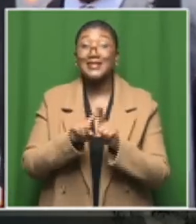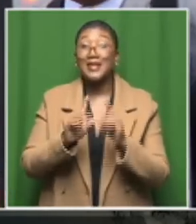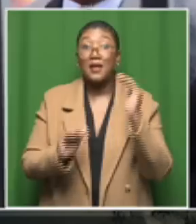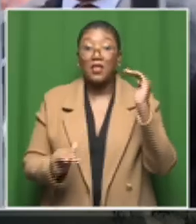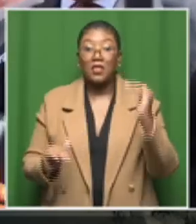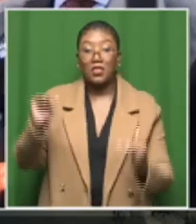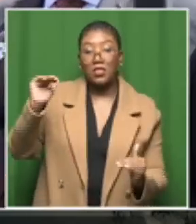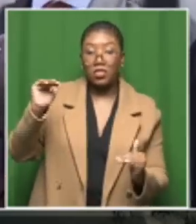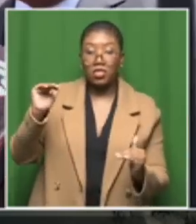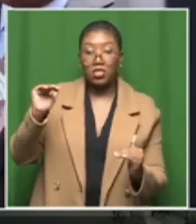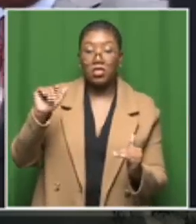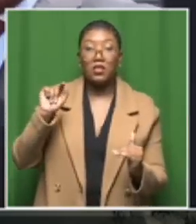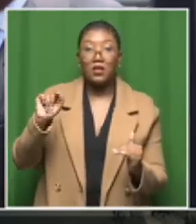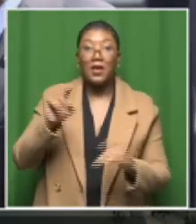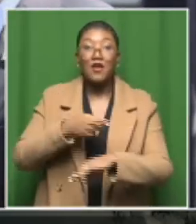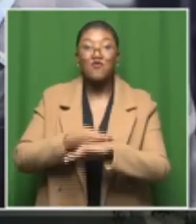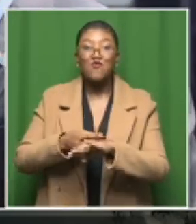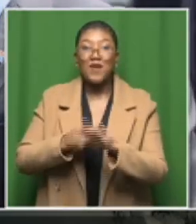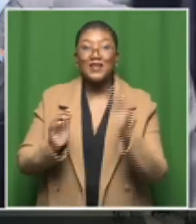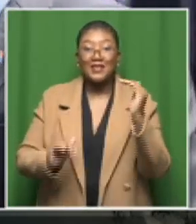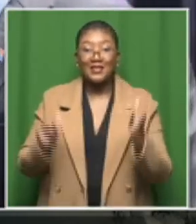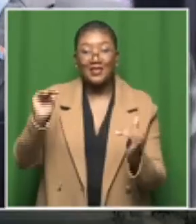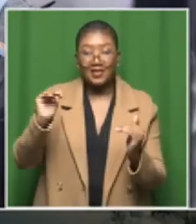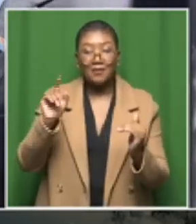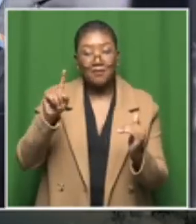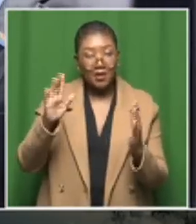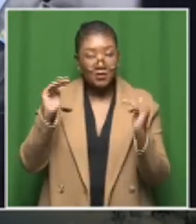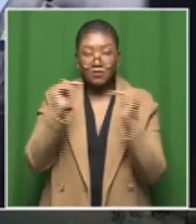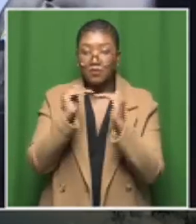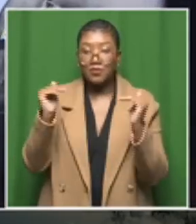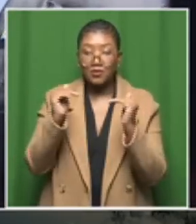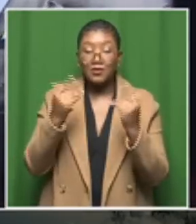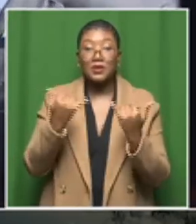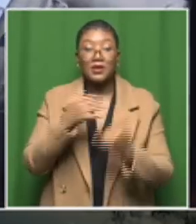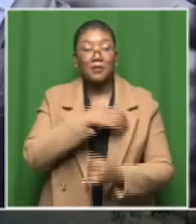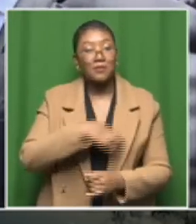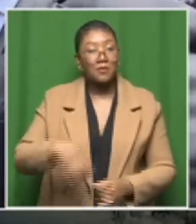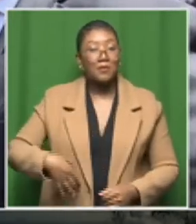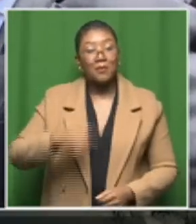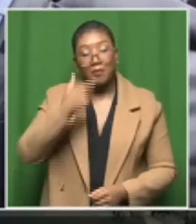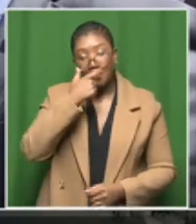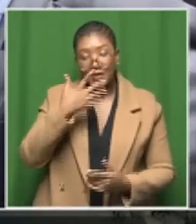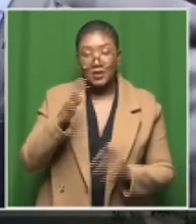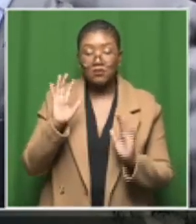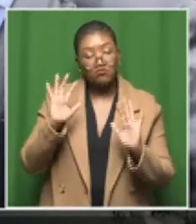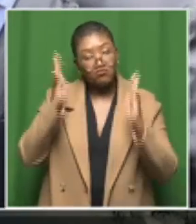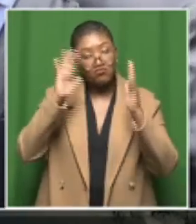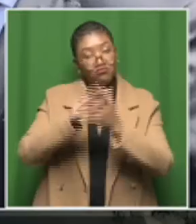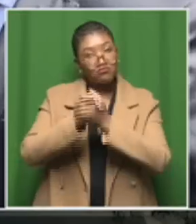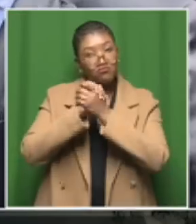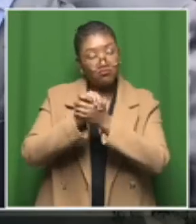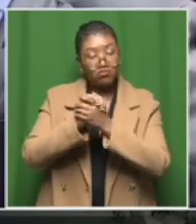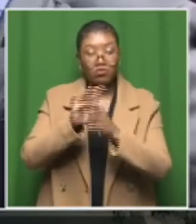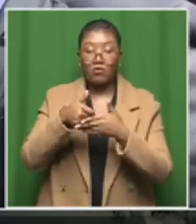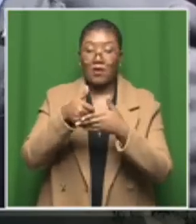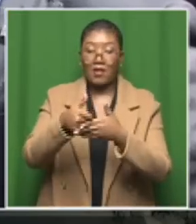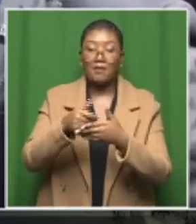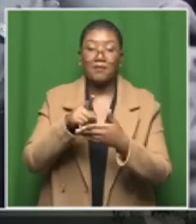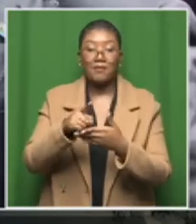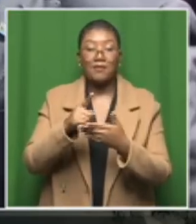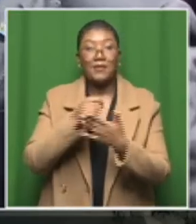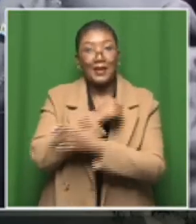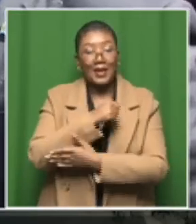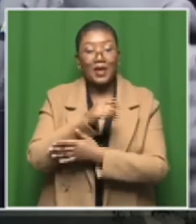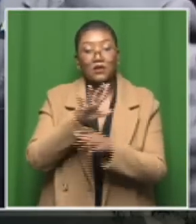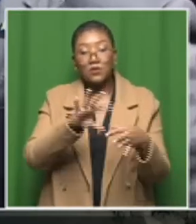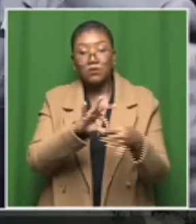And simultaneously, whilst we support the President and he's doing God's work fixing the relation with the US, we must also invest in our relationship with the European